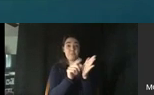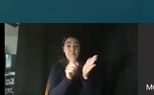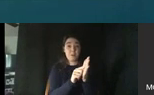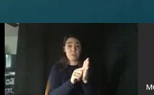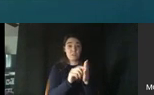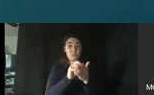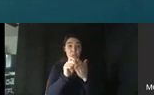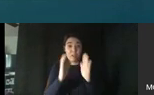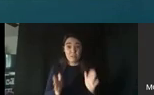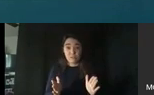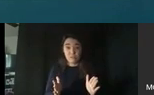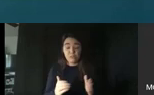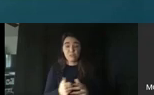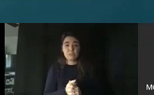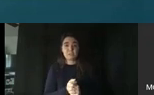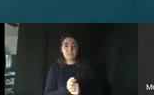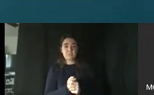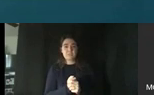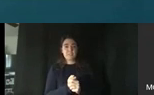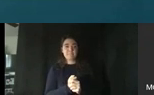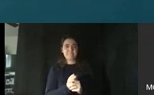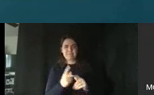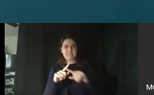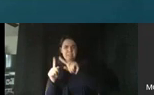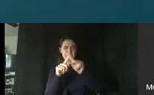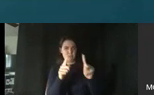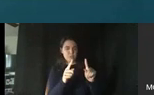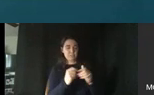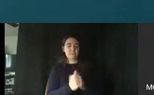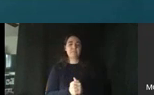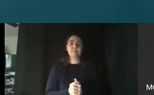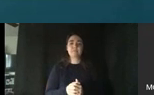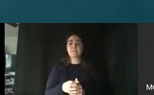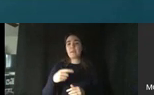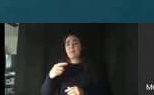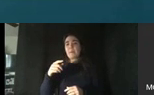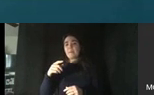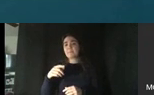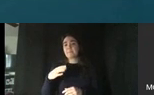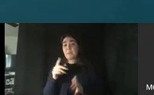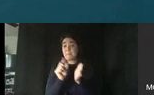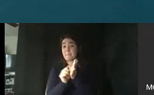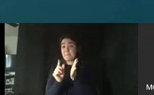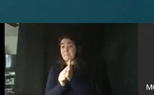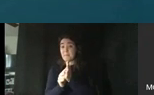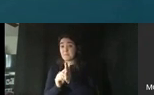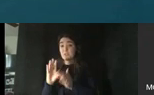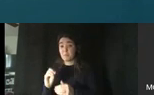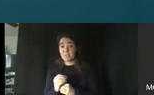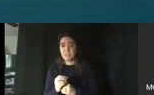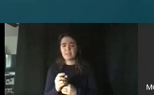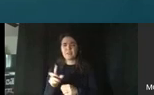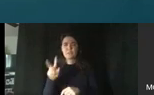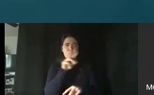Penguin Books was looking for someone who knew Afghanistan, who could write a novel based in